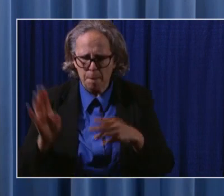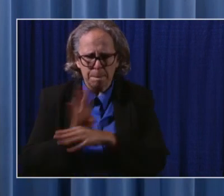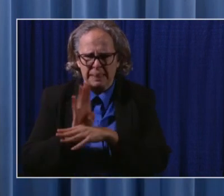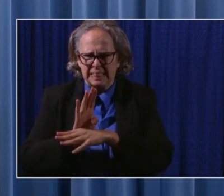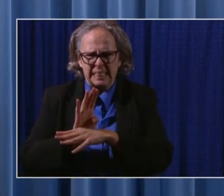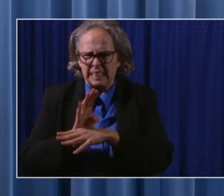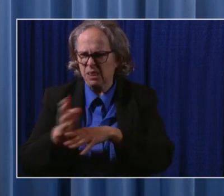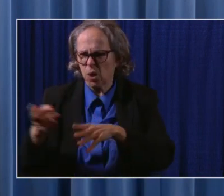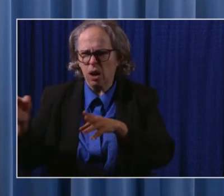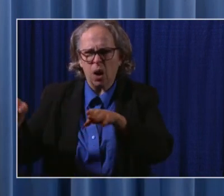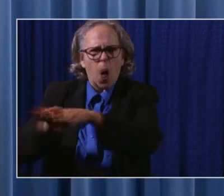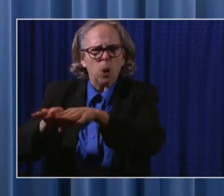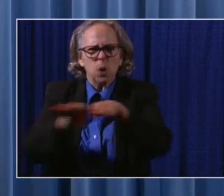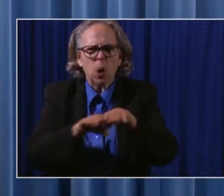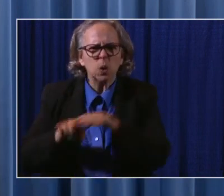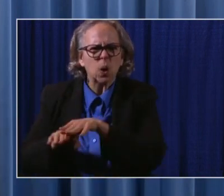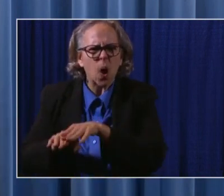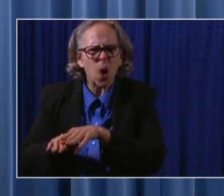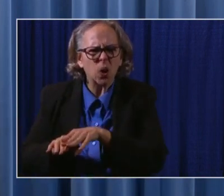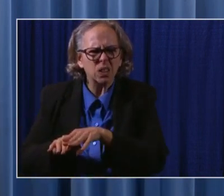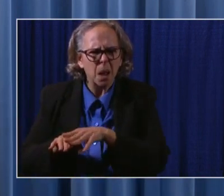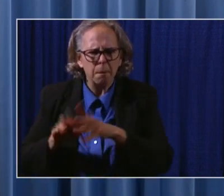worried, inconvenienced, quarantined.